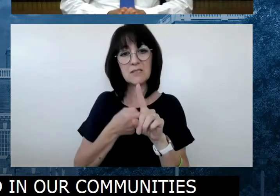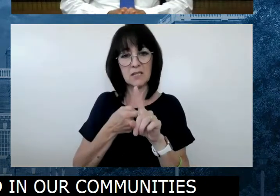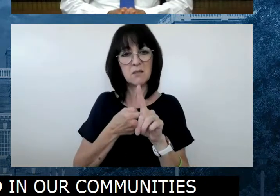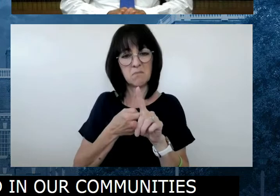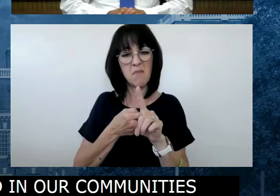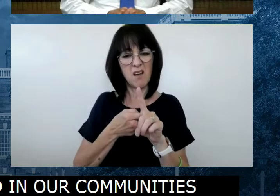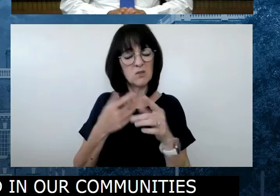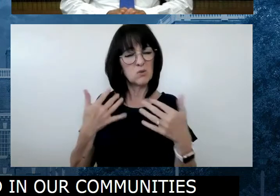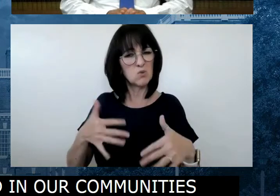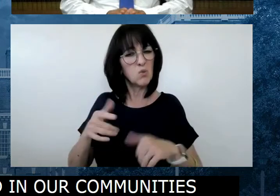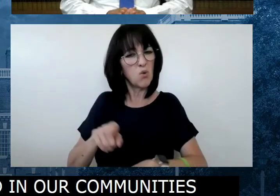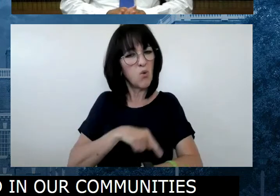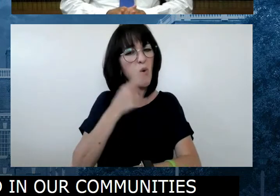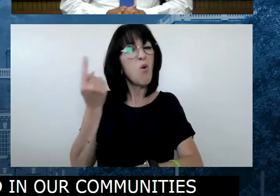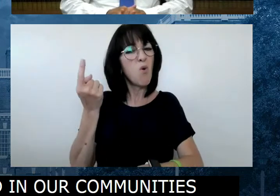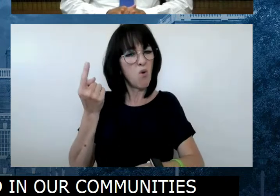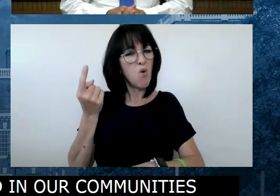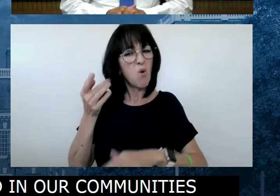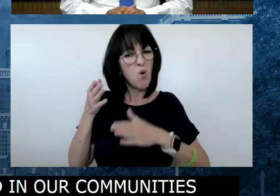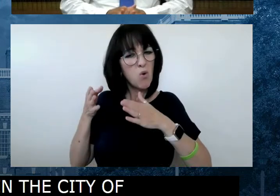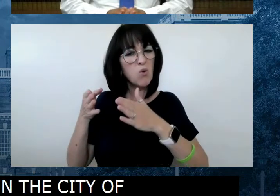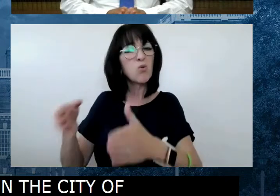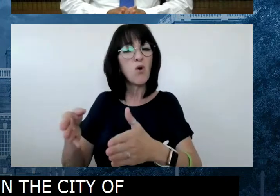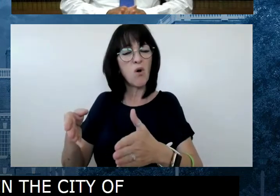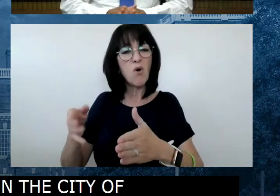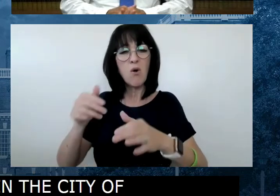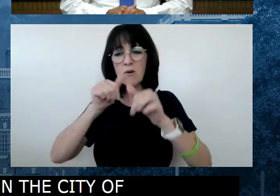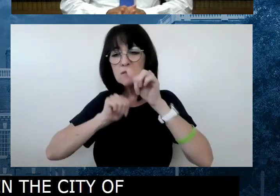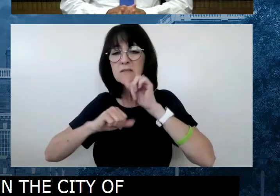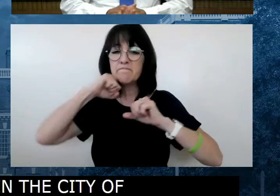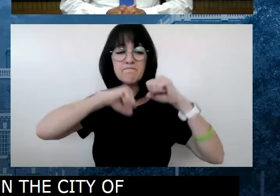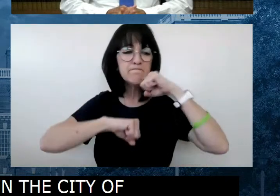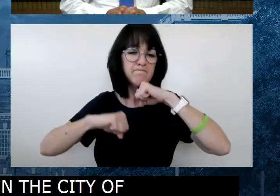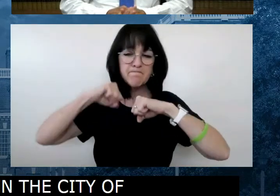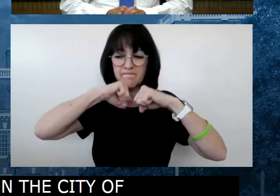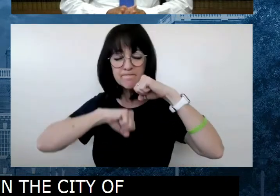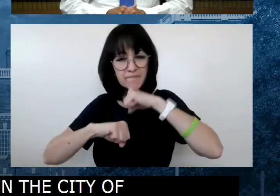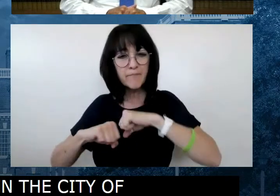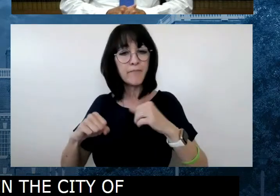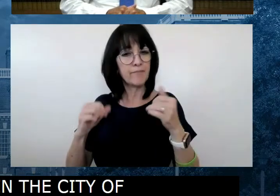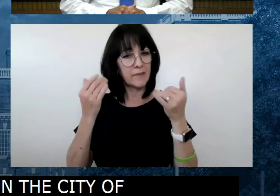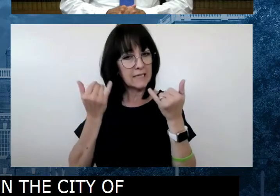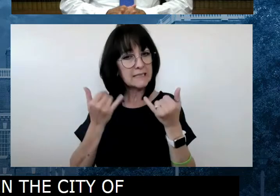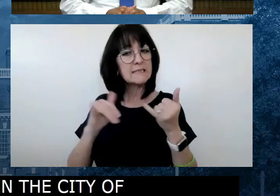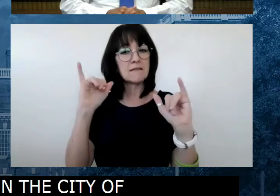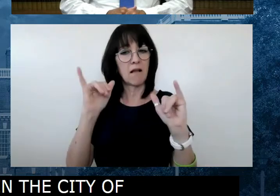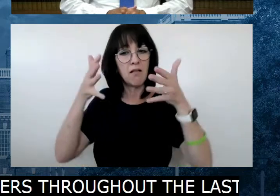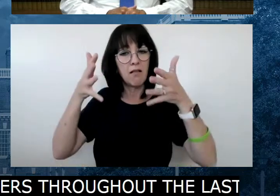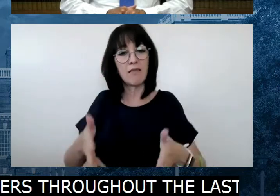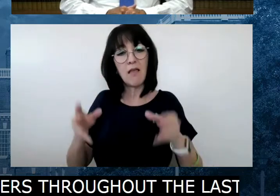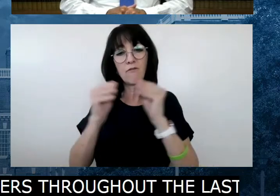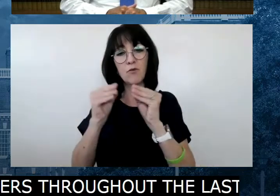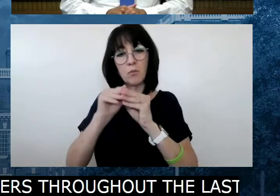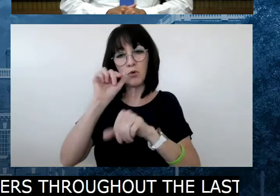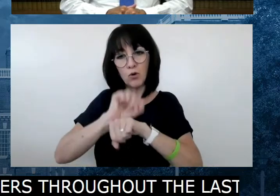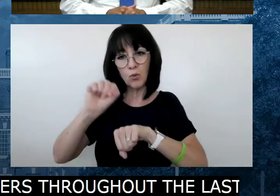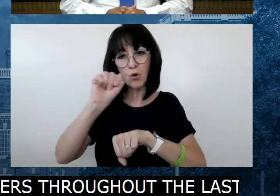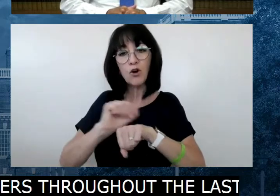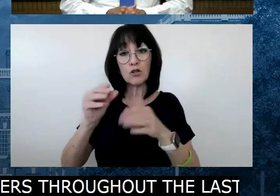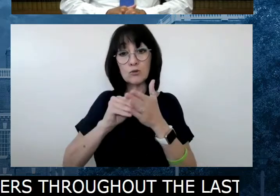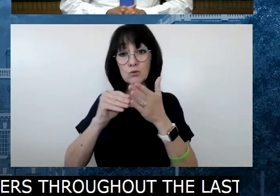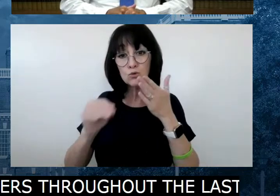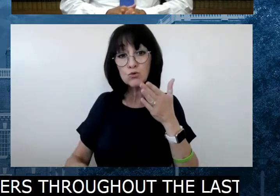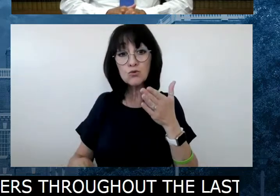long road. We're in a pretty good place right now. Still got a lot of work to do to get our students vaccinated and more